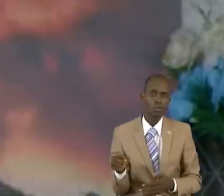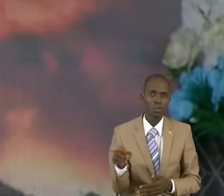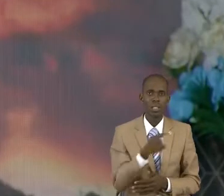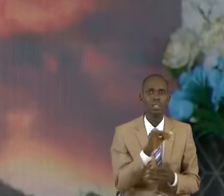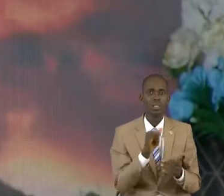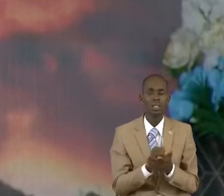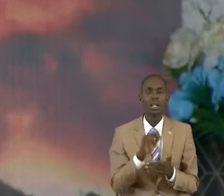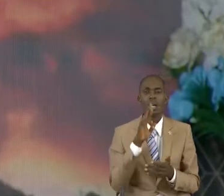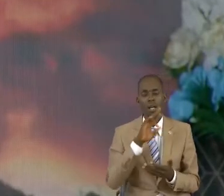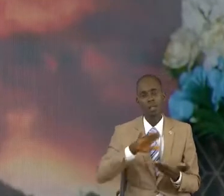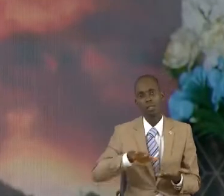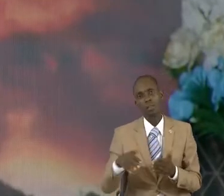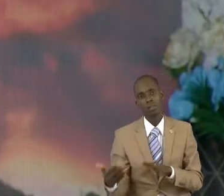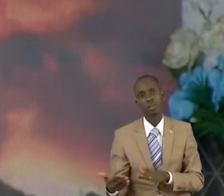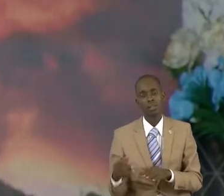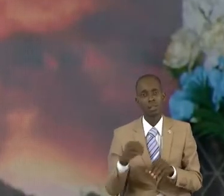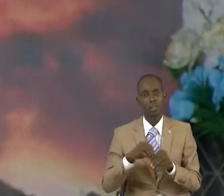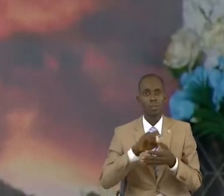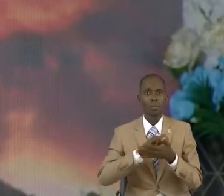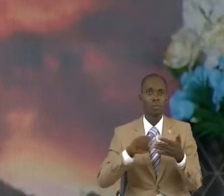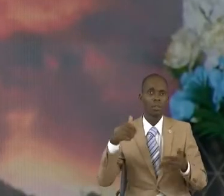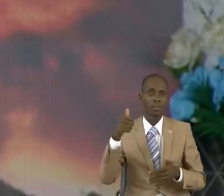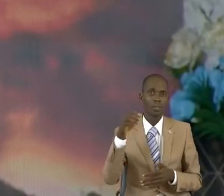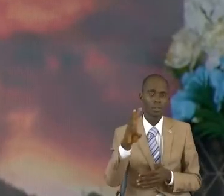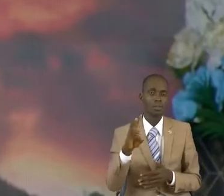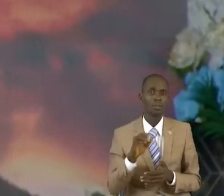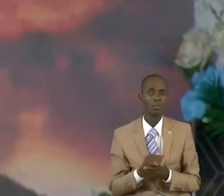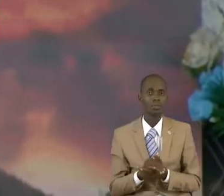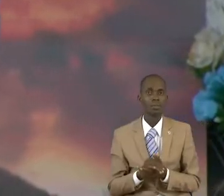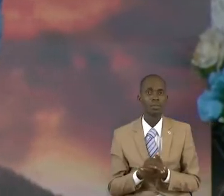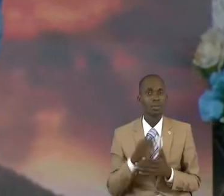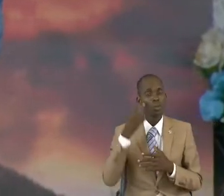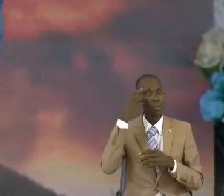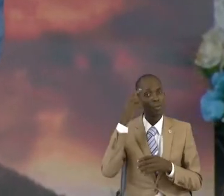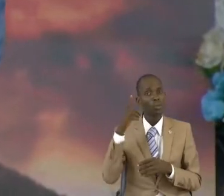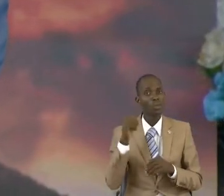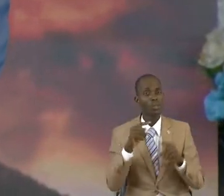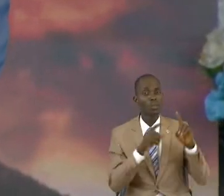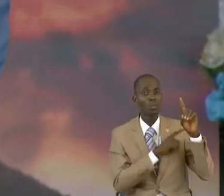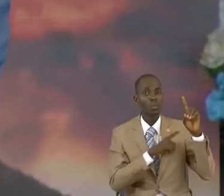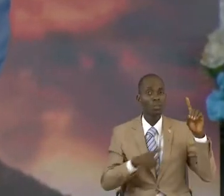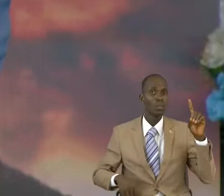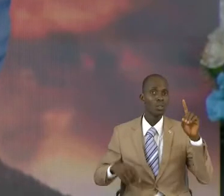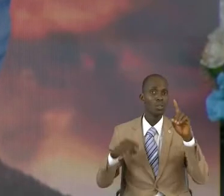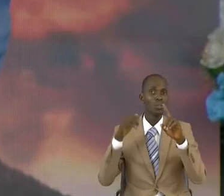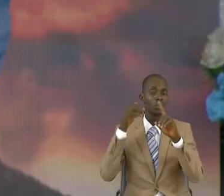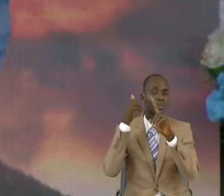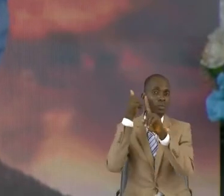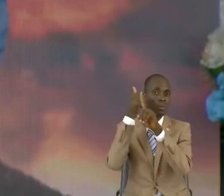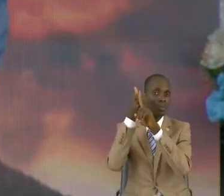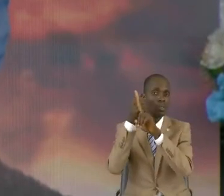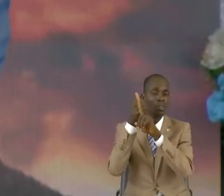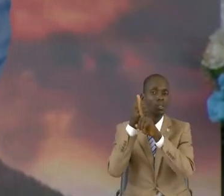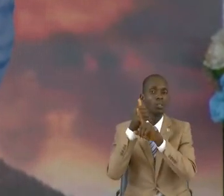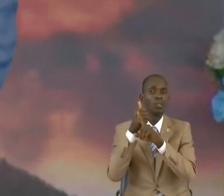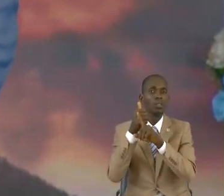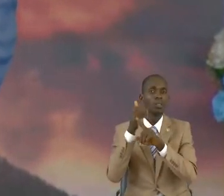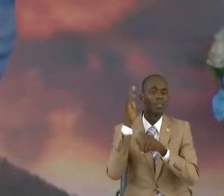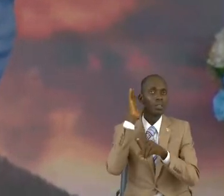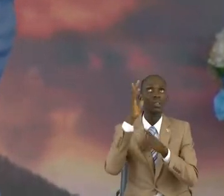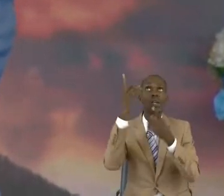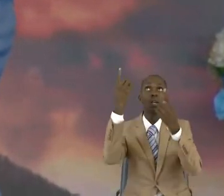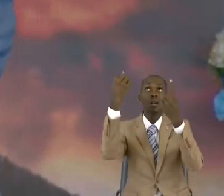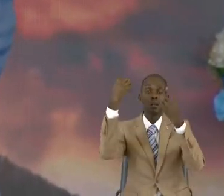asleep. Verse 16. For the Lord himself shall descend from